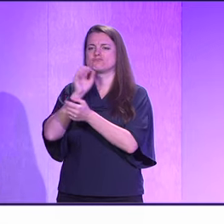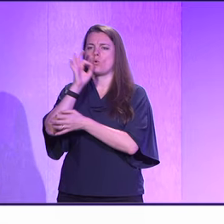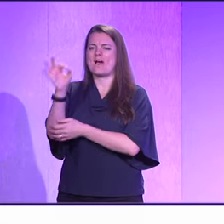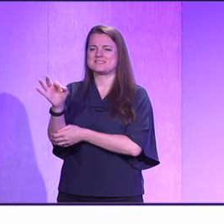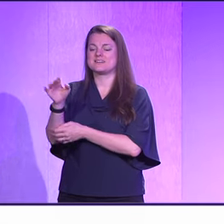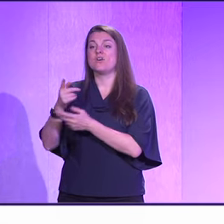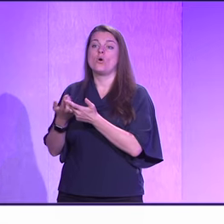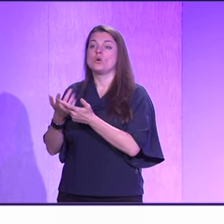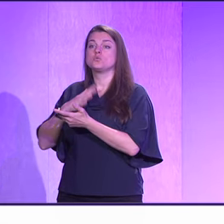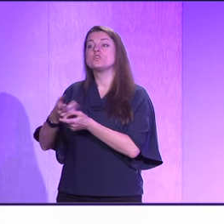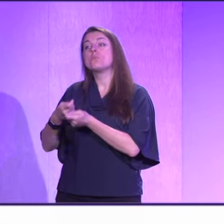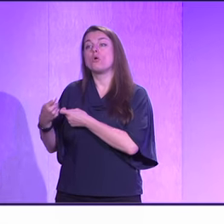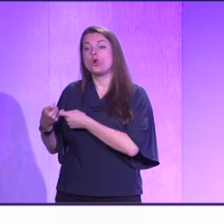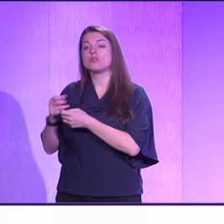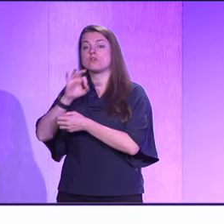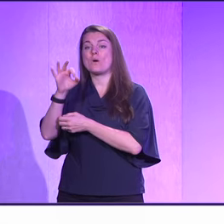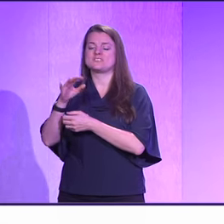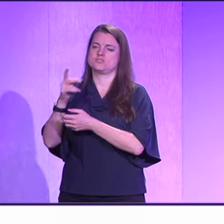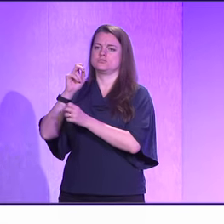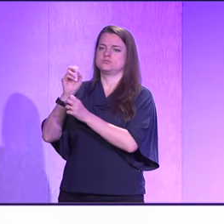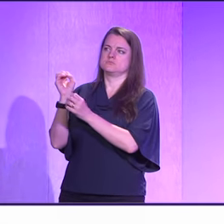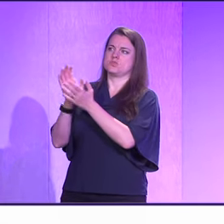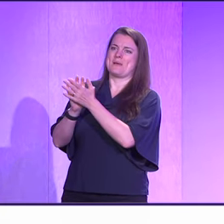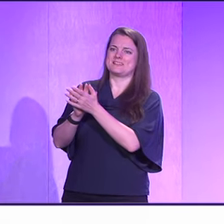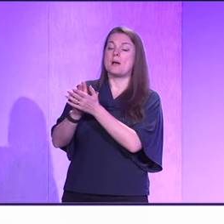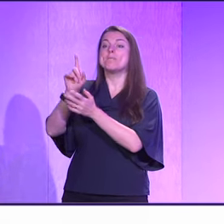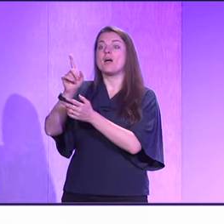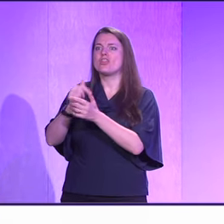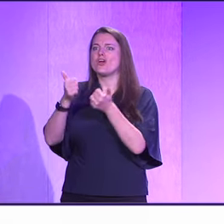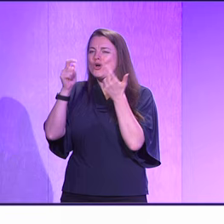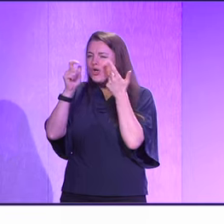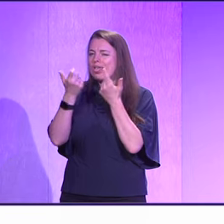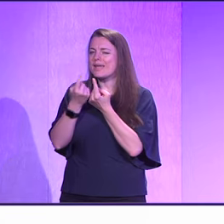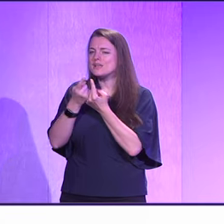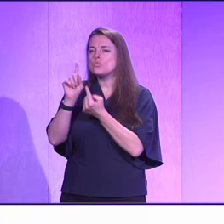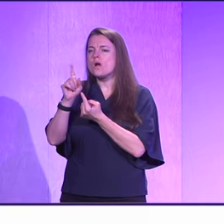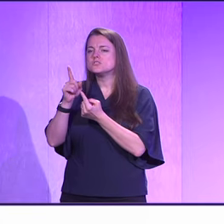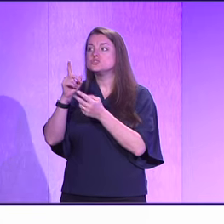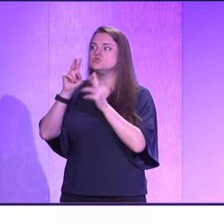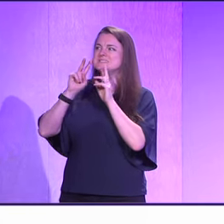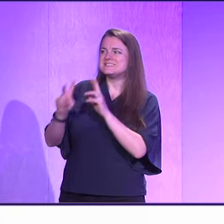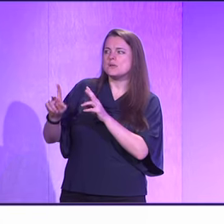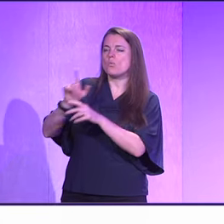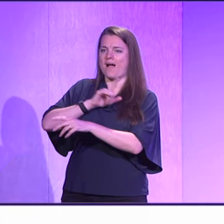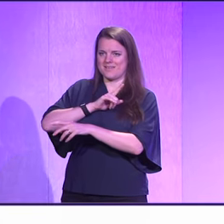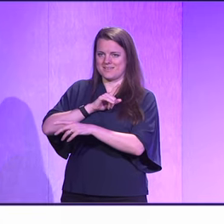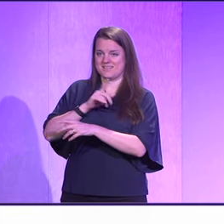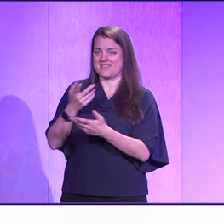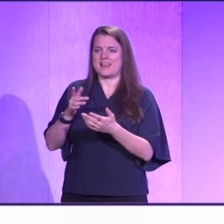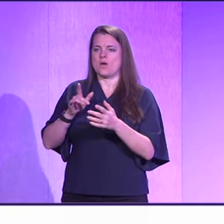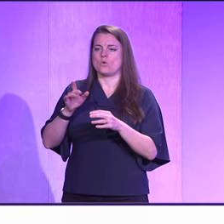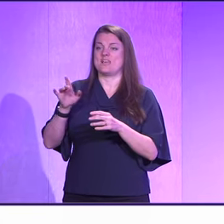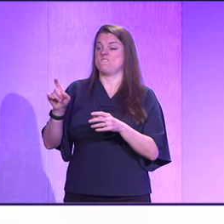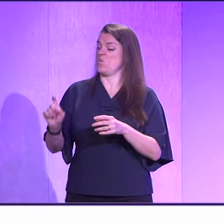that is we get to see why, right? The whole organization gets to see why. If we just let people click buttons and say, I want a new